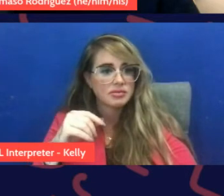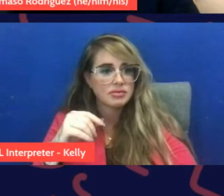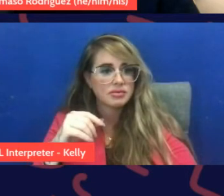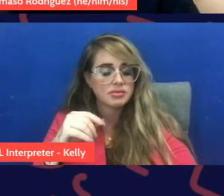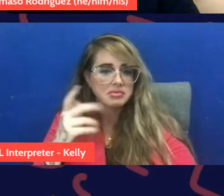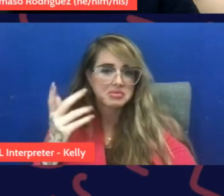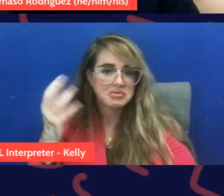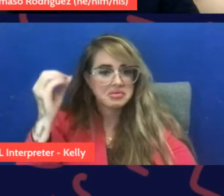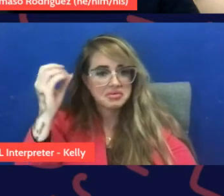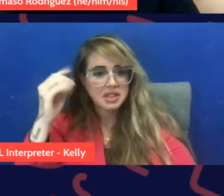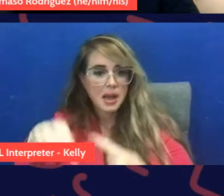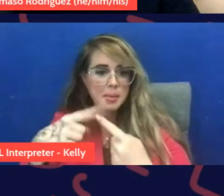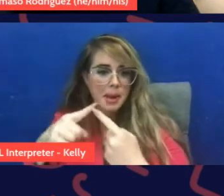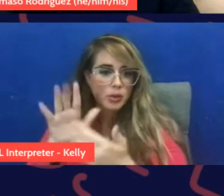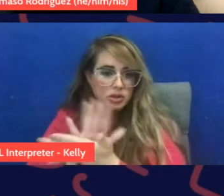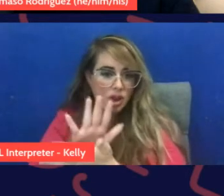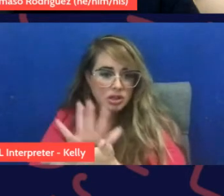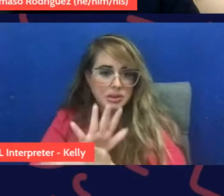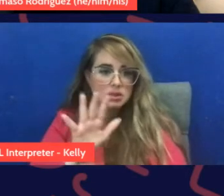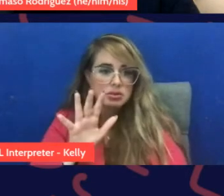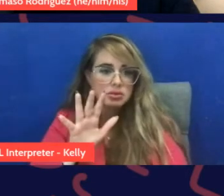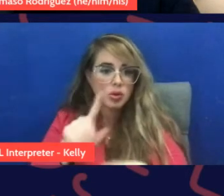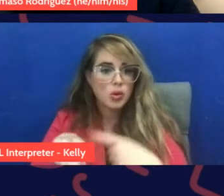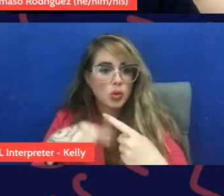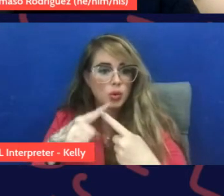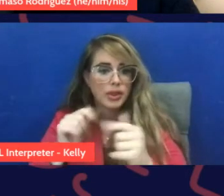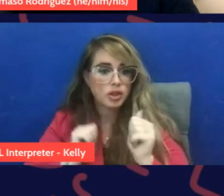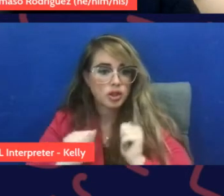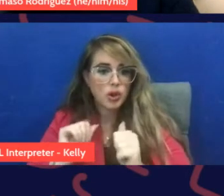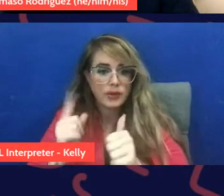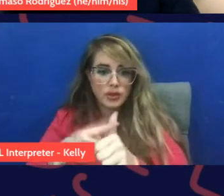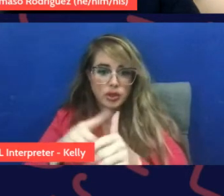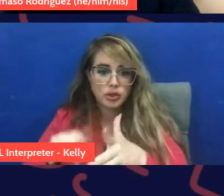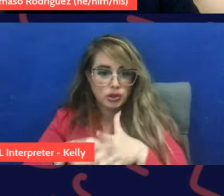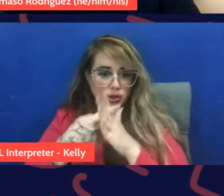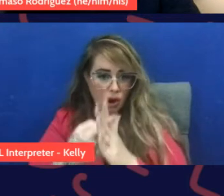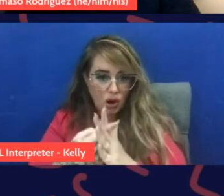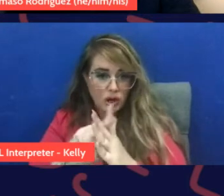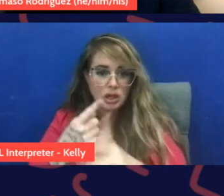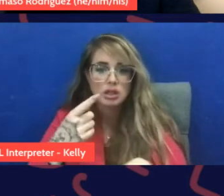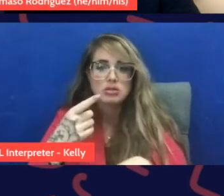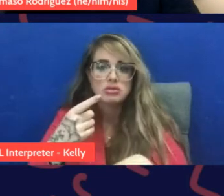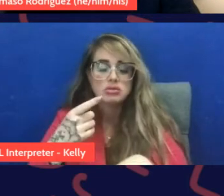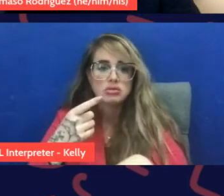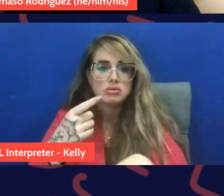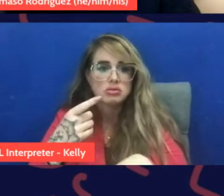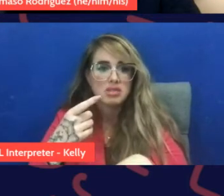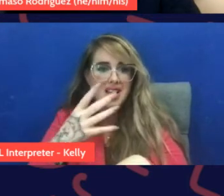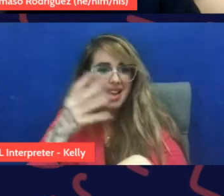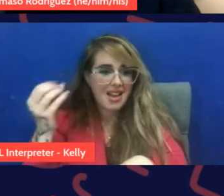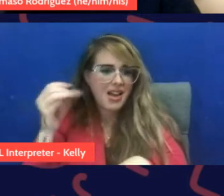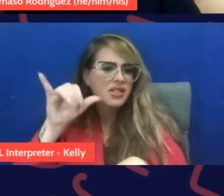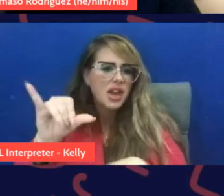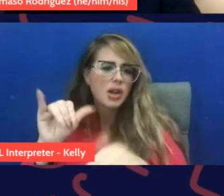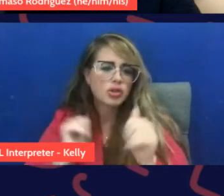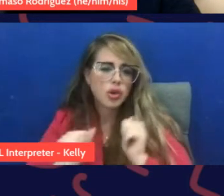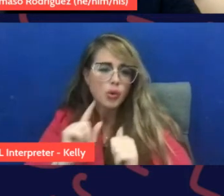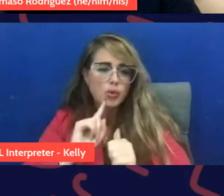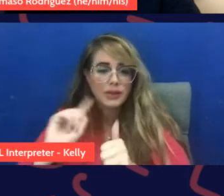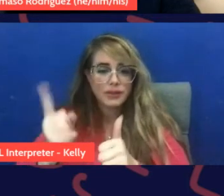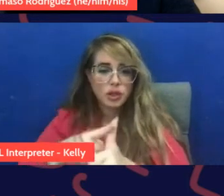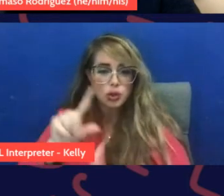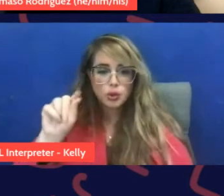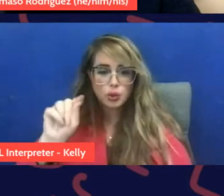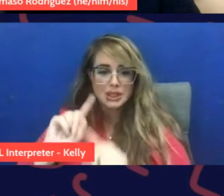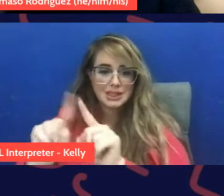in thinking about Undocumented, when the show first started to sort of like emerge, and the show began as a series of 20 poems that